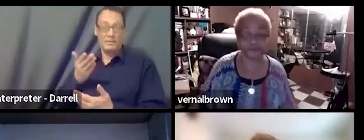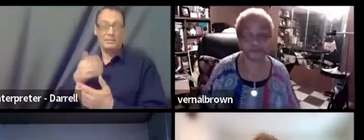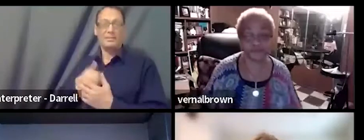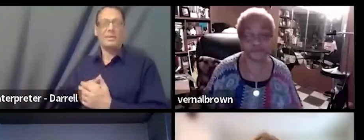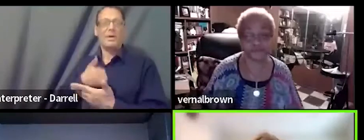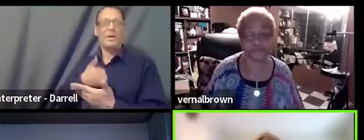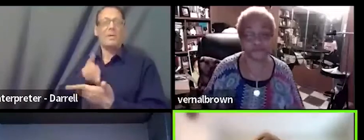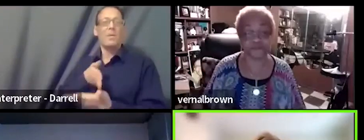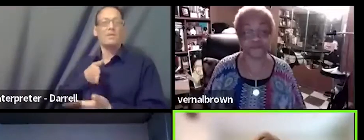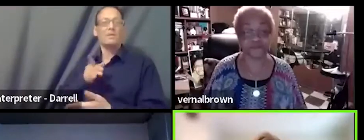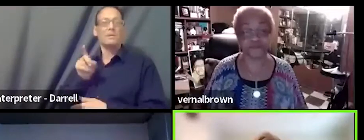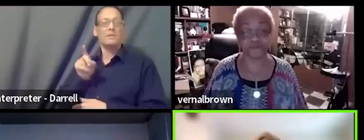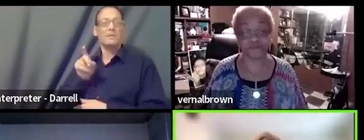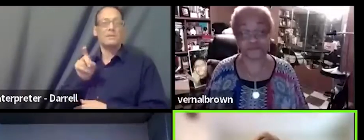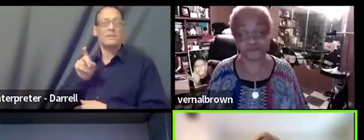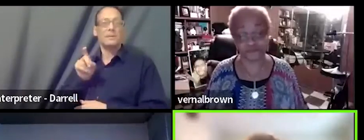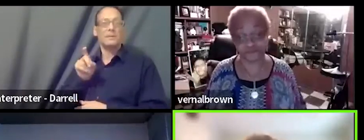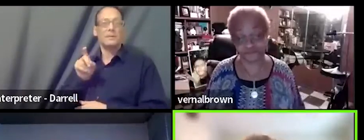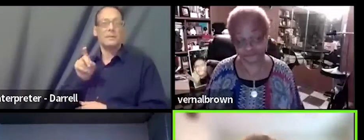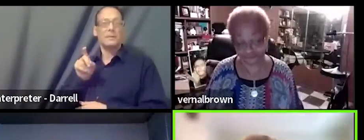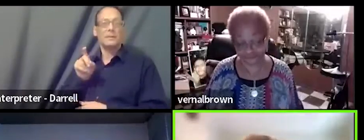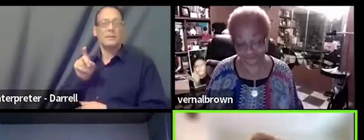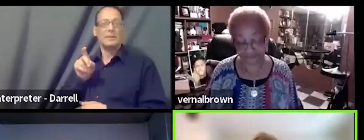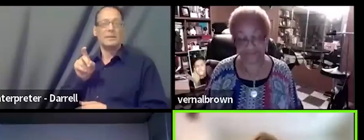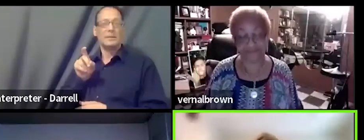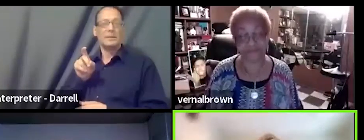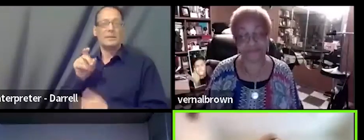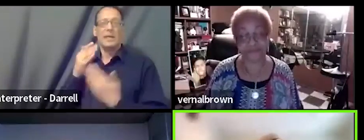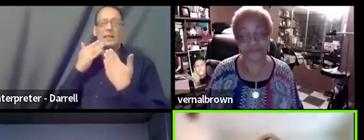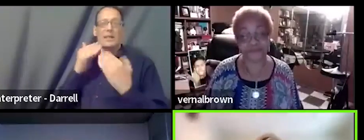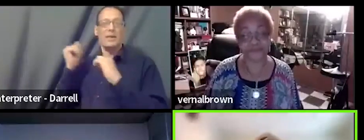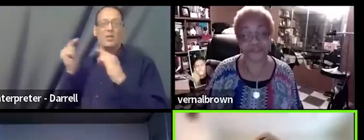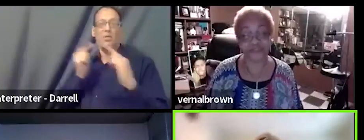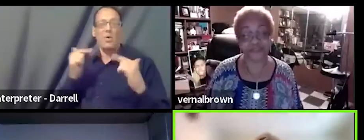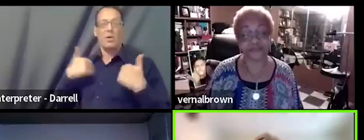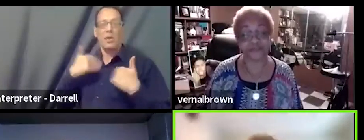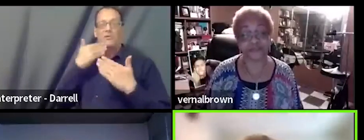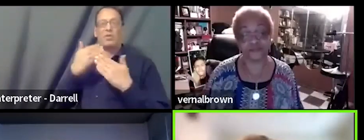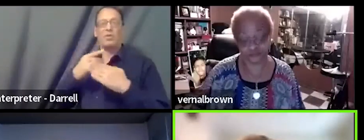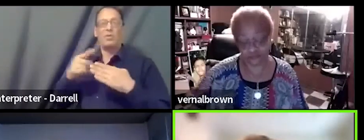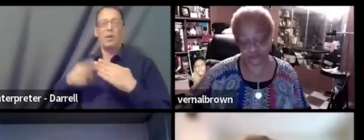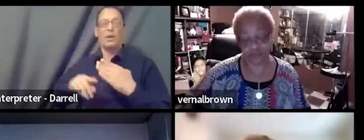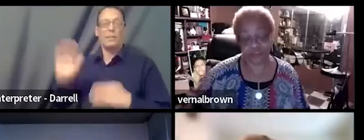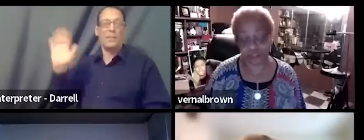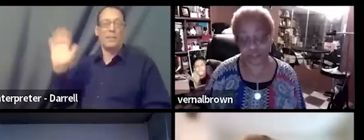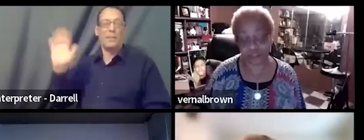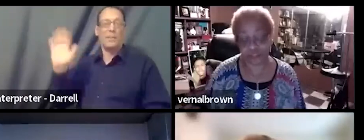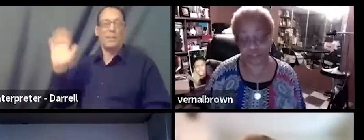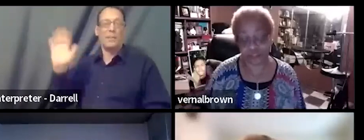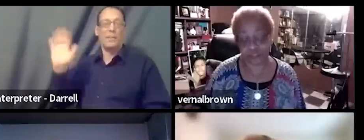Any opposed? Thank you all. Have a lovely weekend. Thank you.